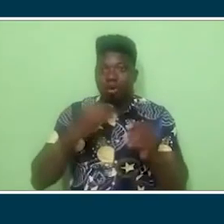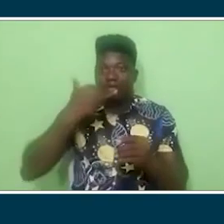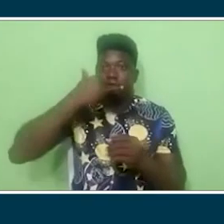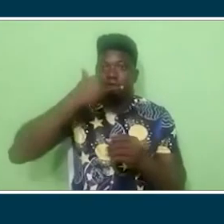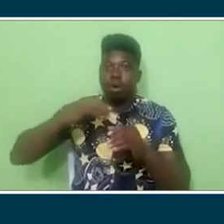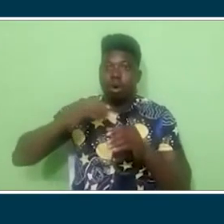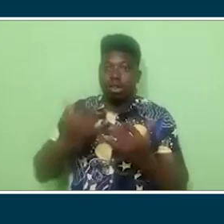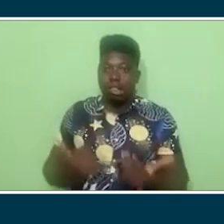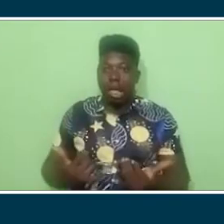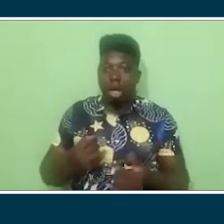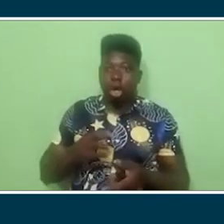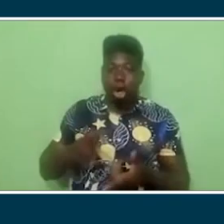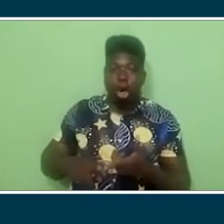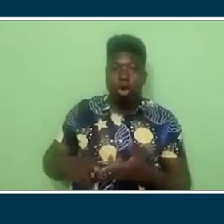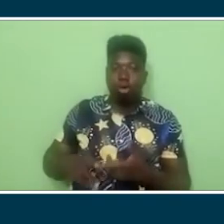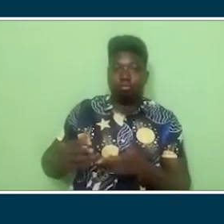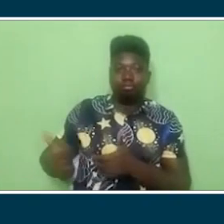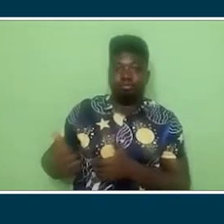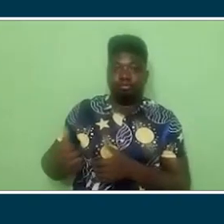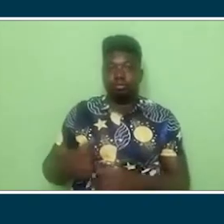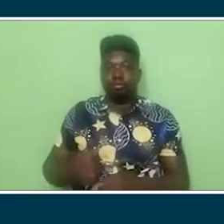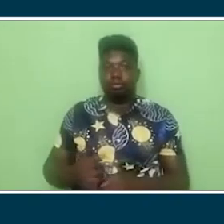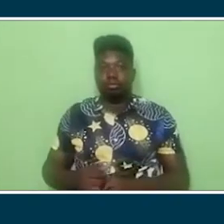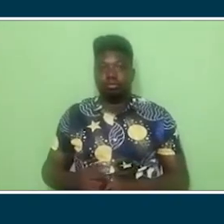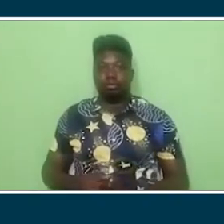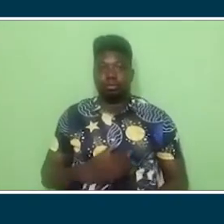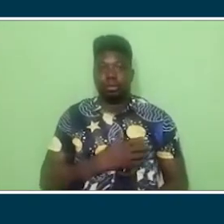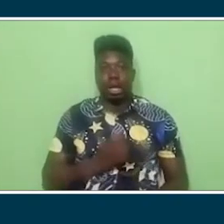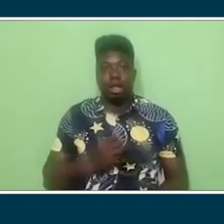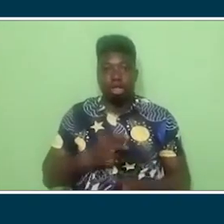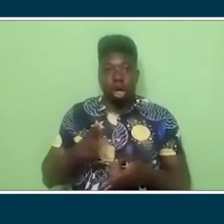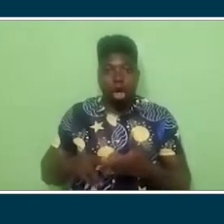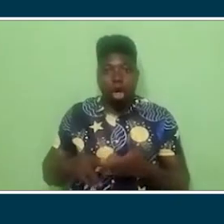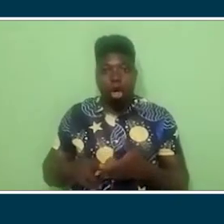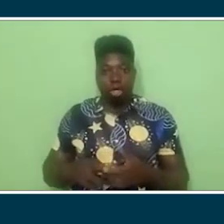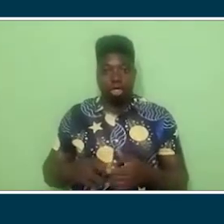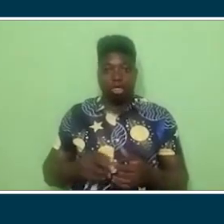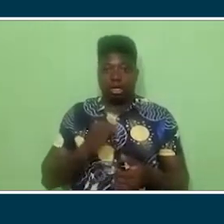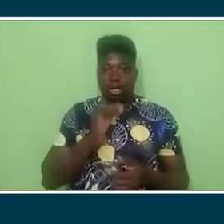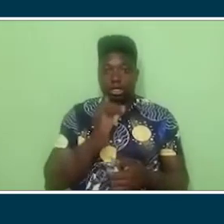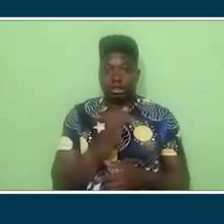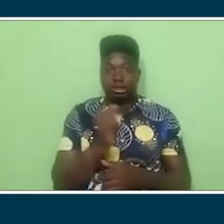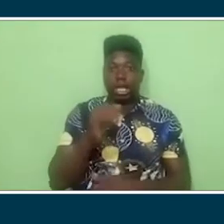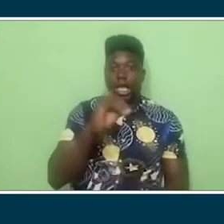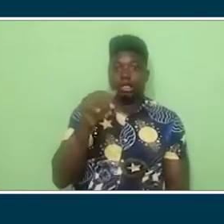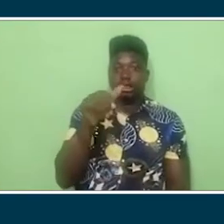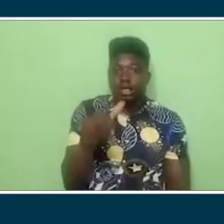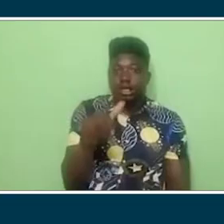is F-U-N-A or escarche. And you'll see